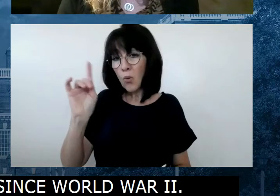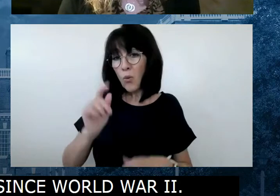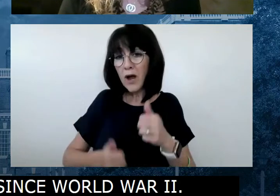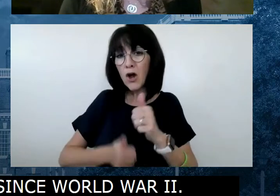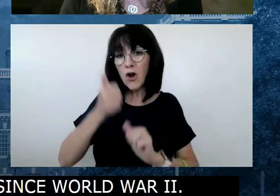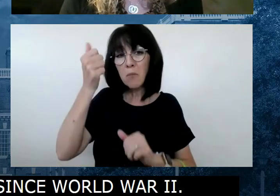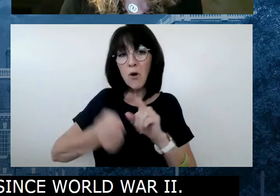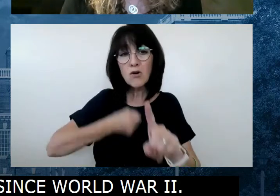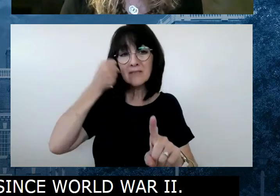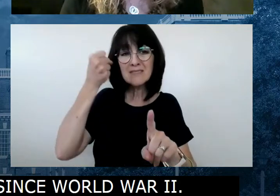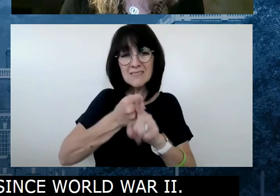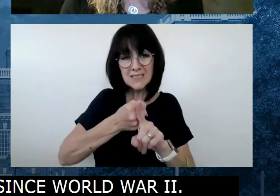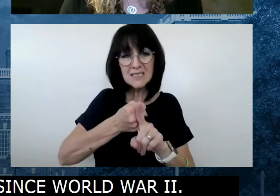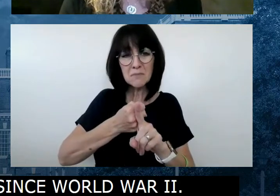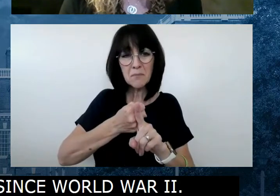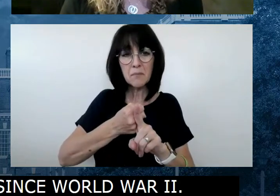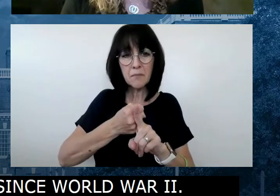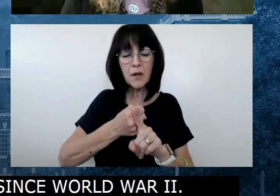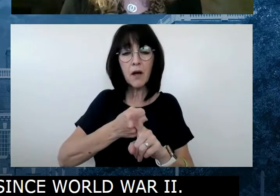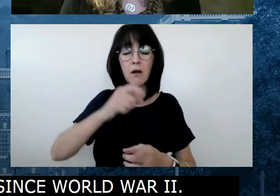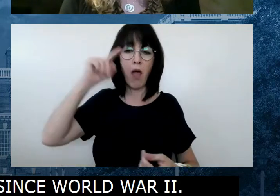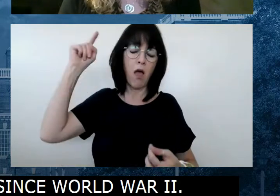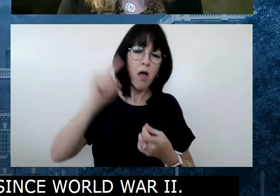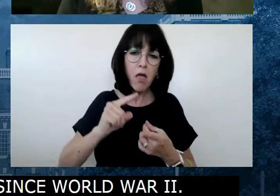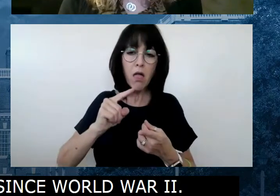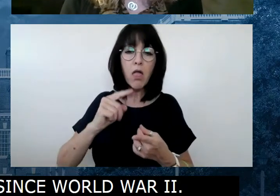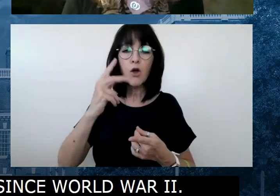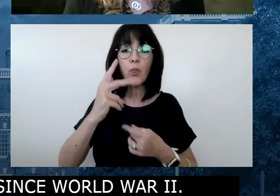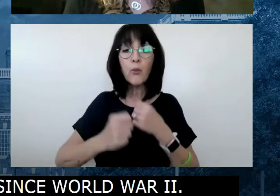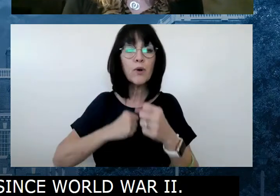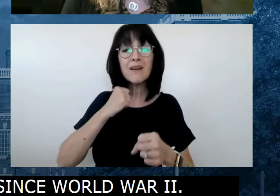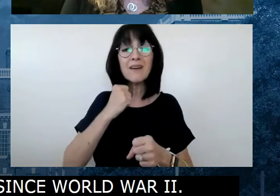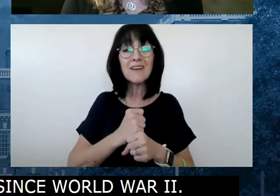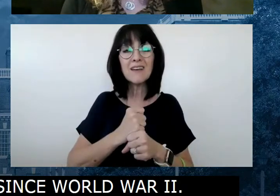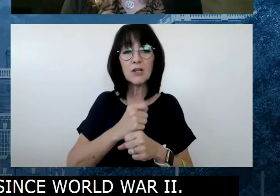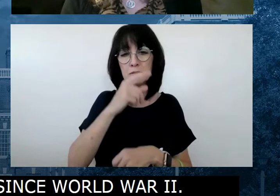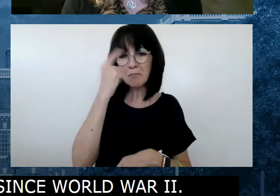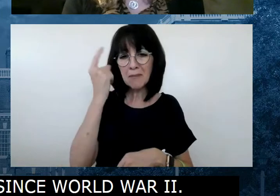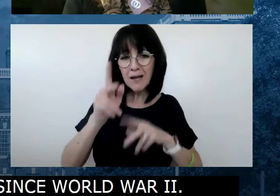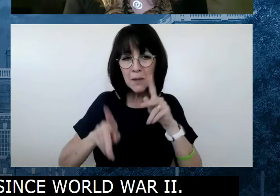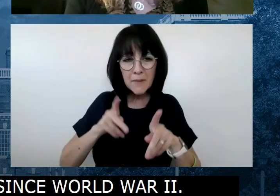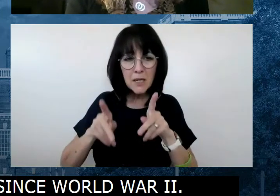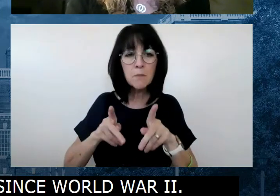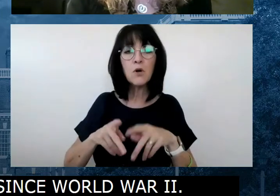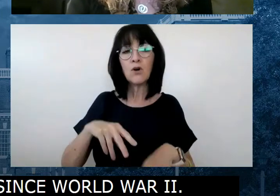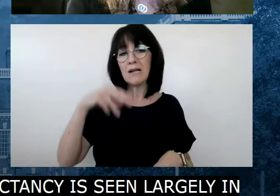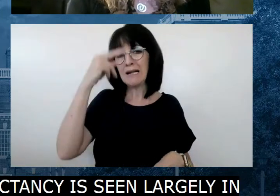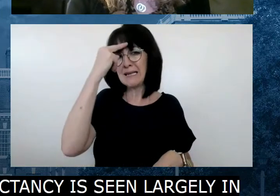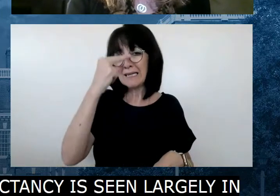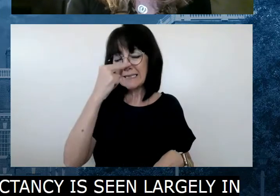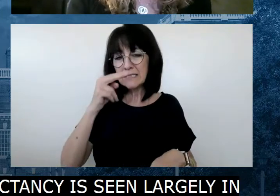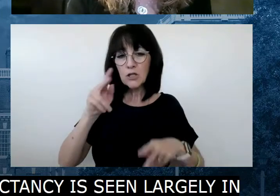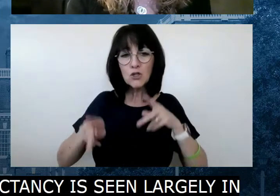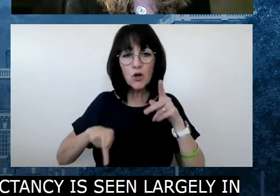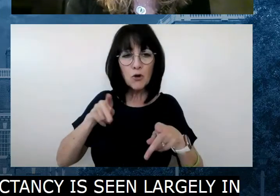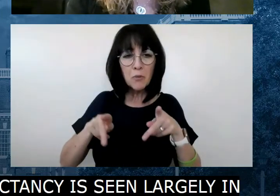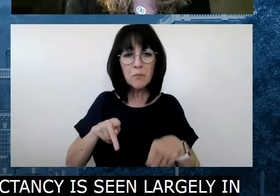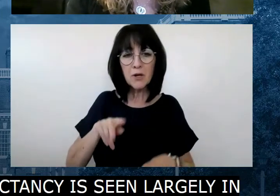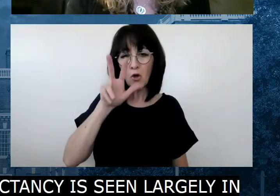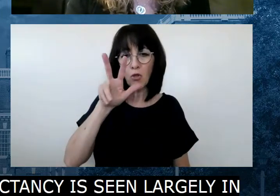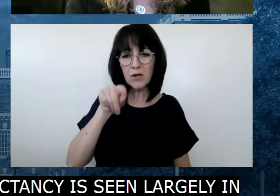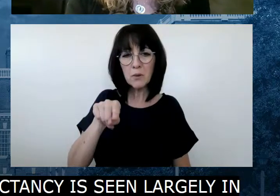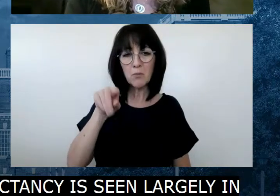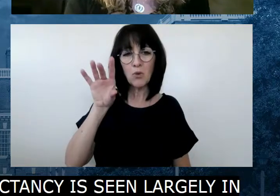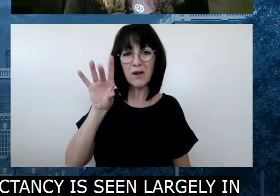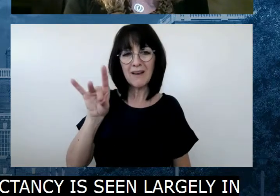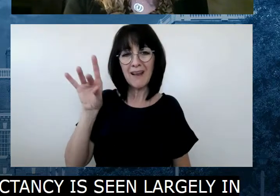expectancy decrease by 3.3 years, and Hispanic individuals saw their life expectancy decrease by nearly